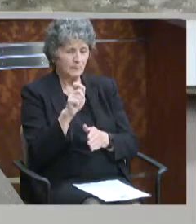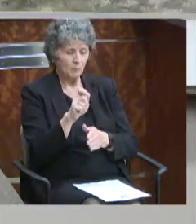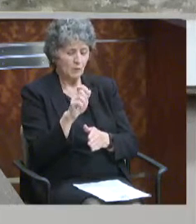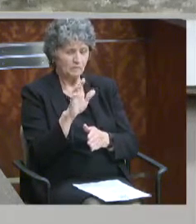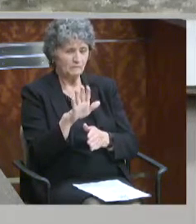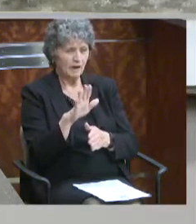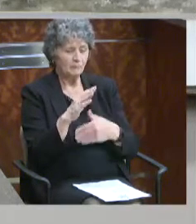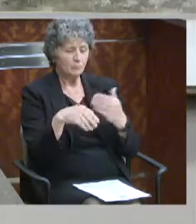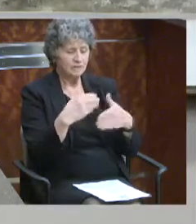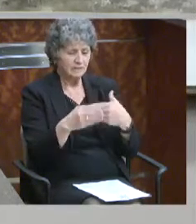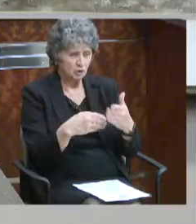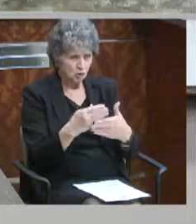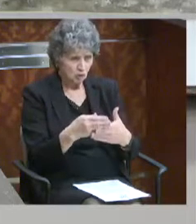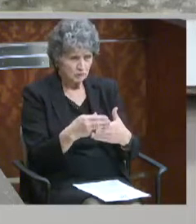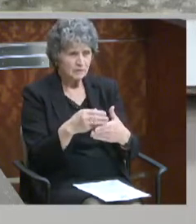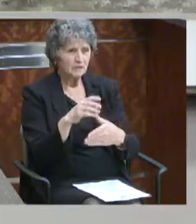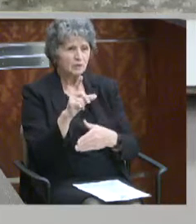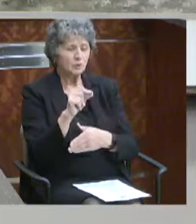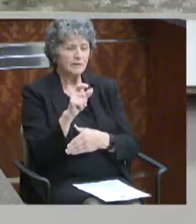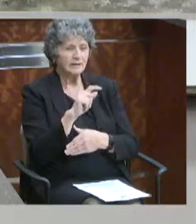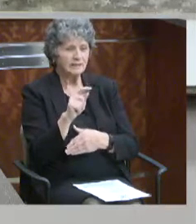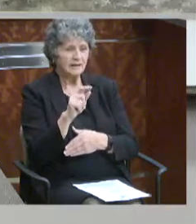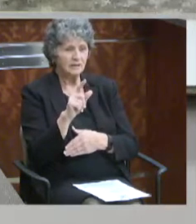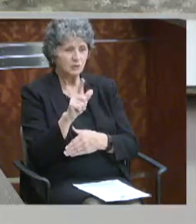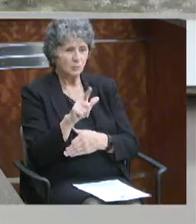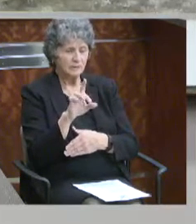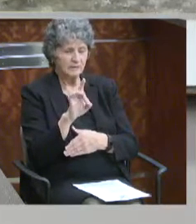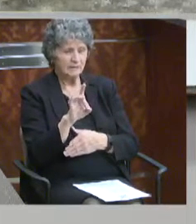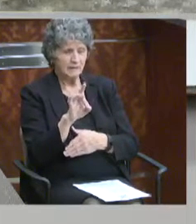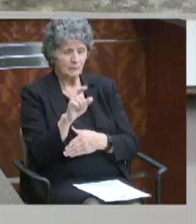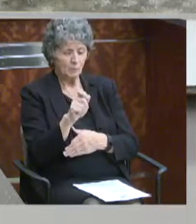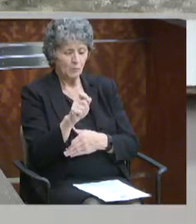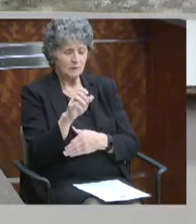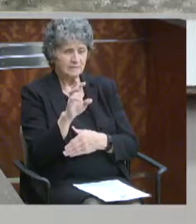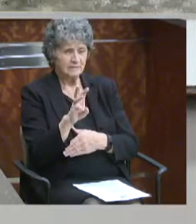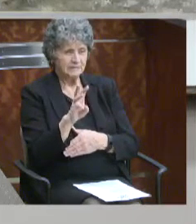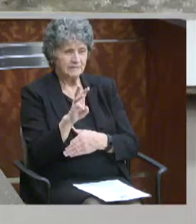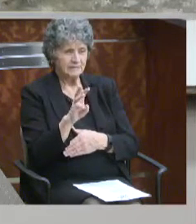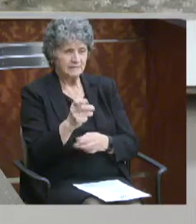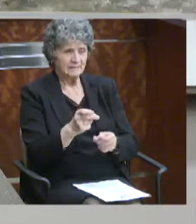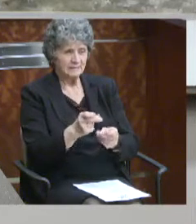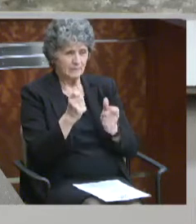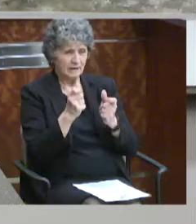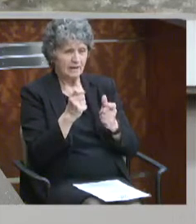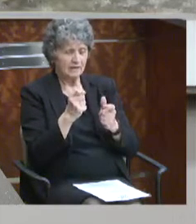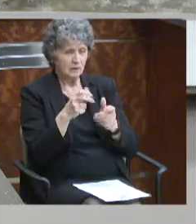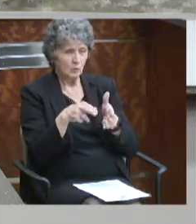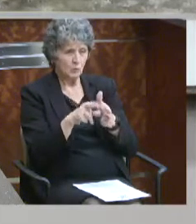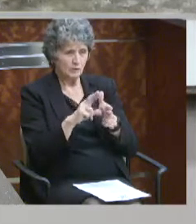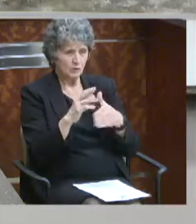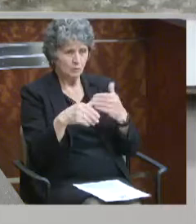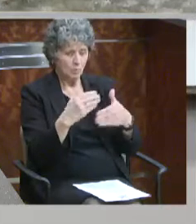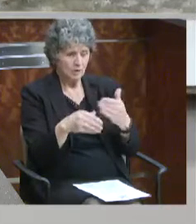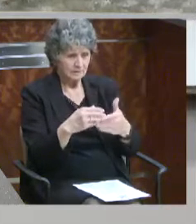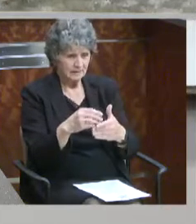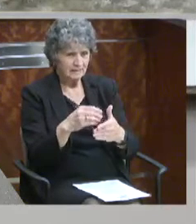20-28.5, Procedures, Section 20-28.6, Expedited Review Process,